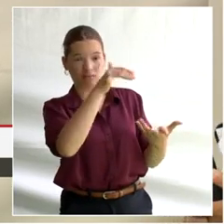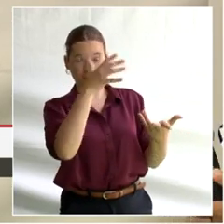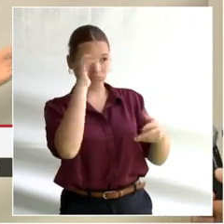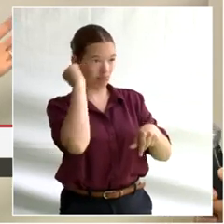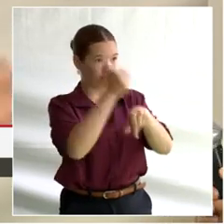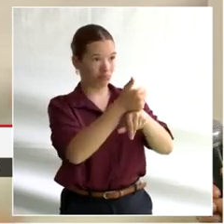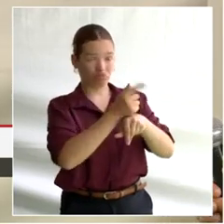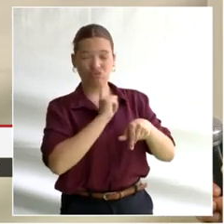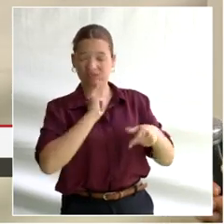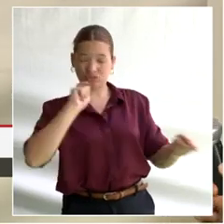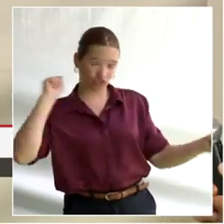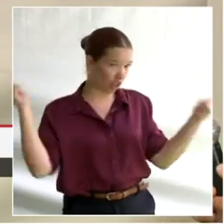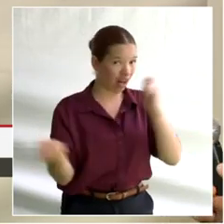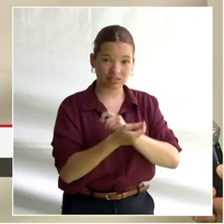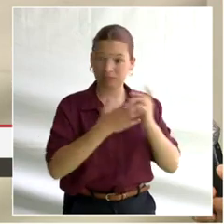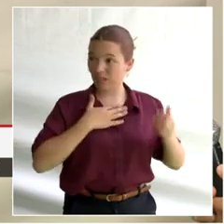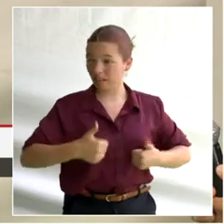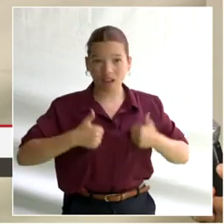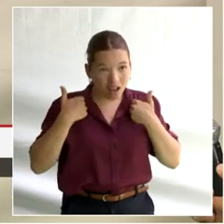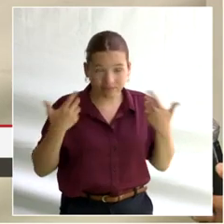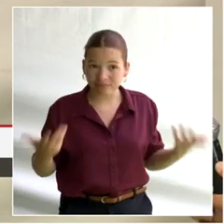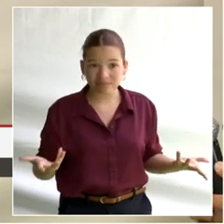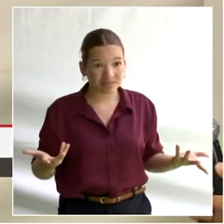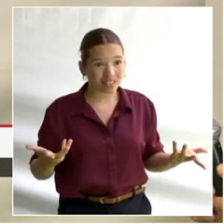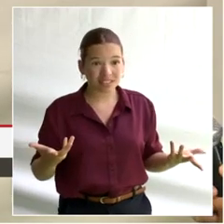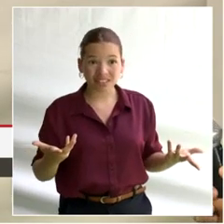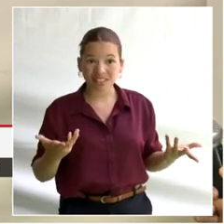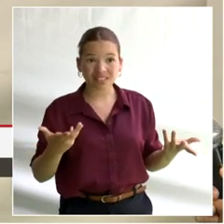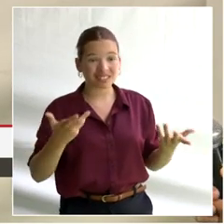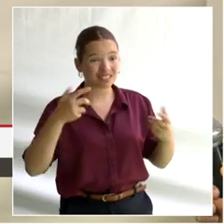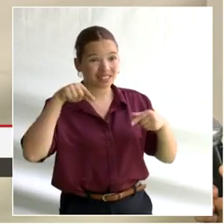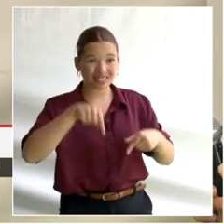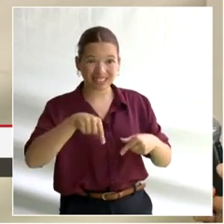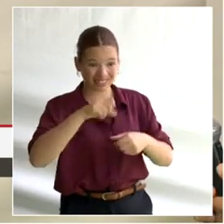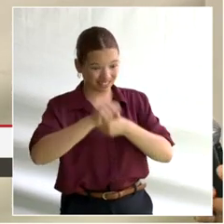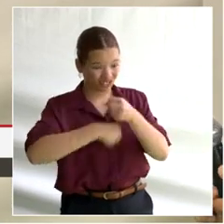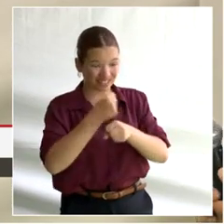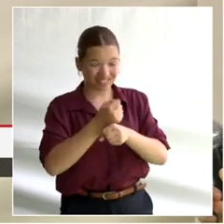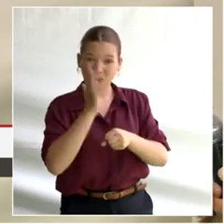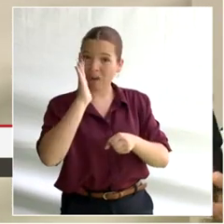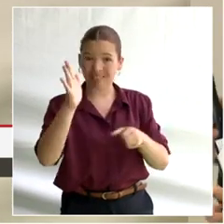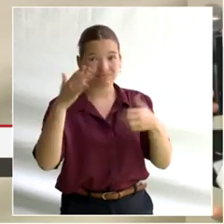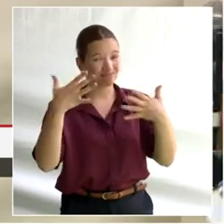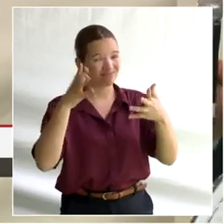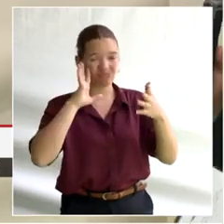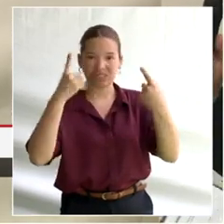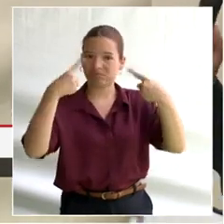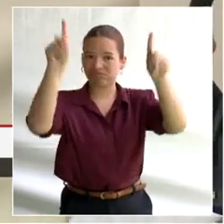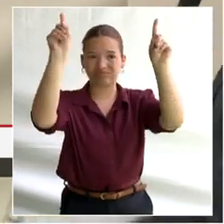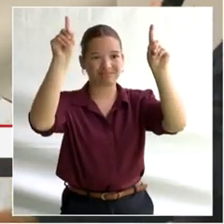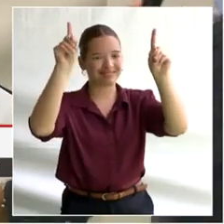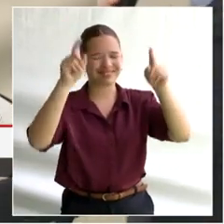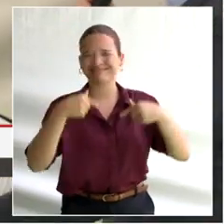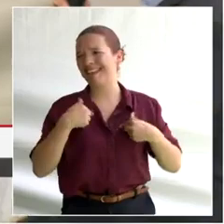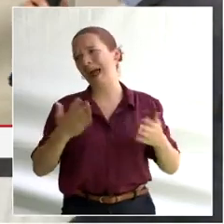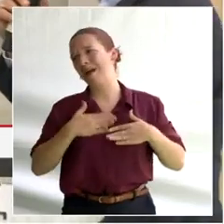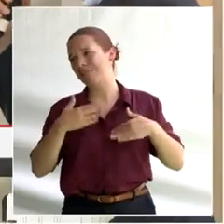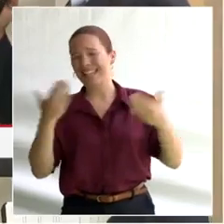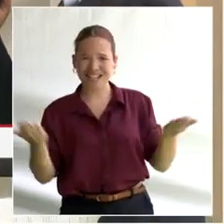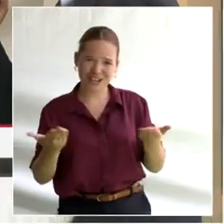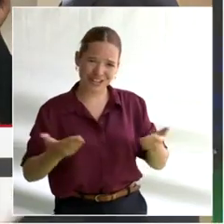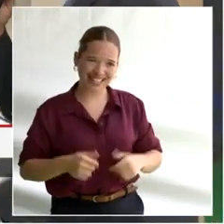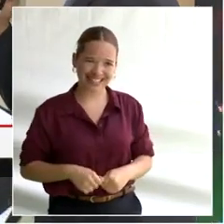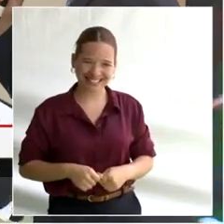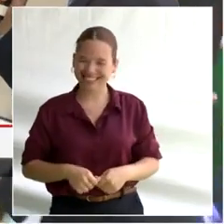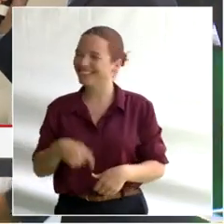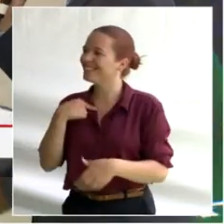I made an amazing season after this. So I'm really happy to be here. Congratulations to be back. Lastly, real quick, just to